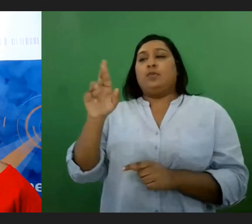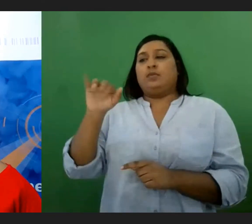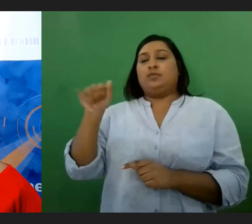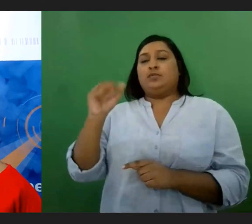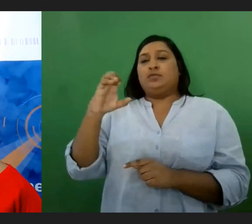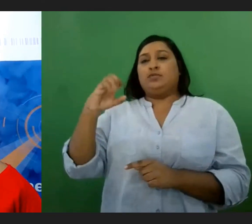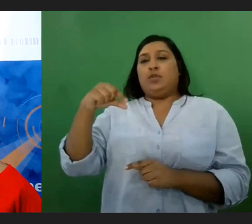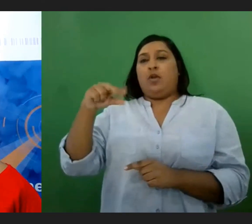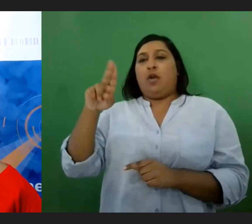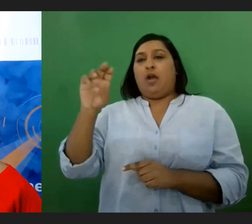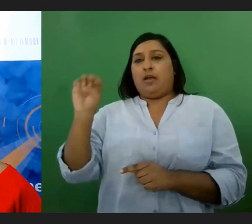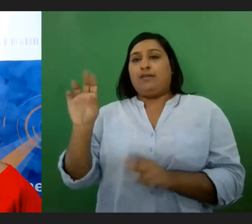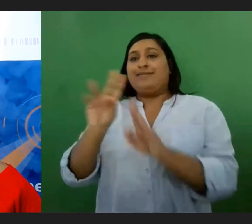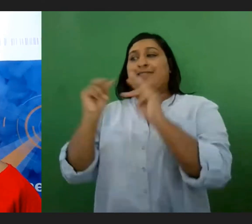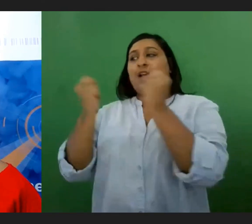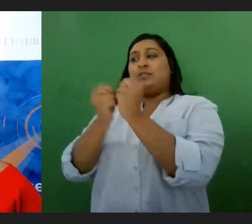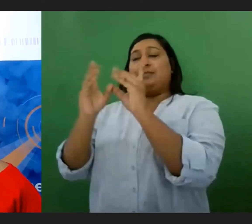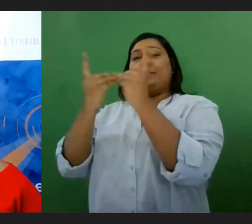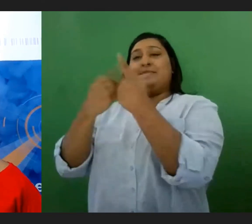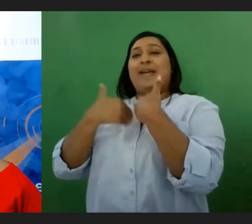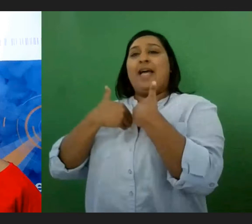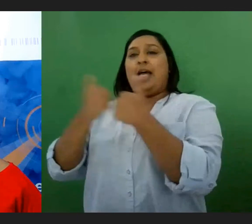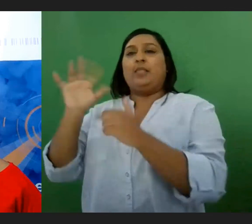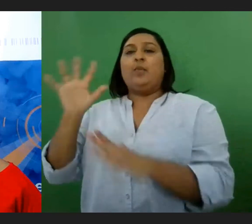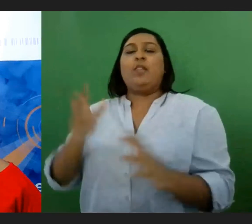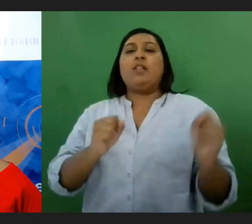National Department of Health.